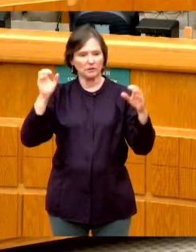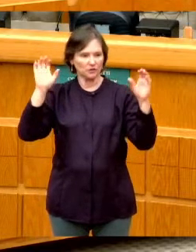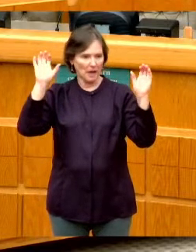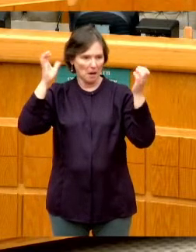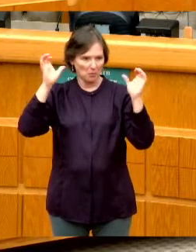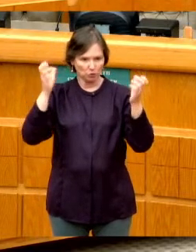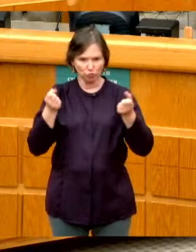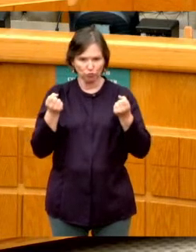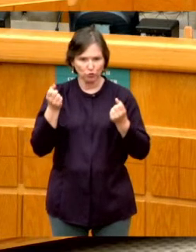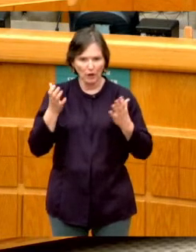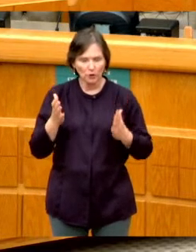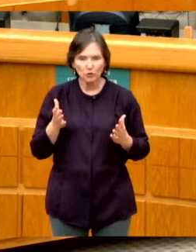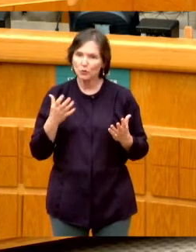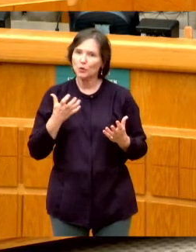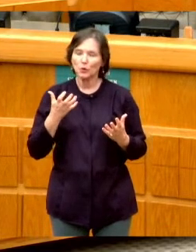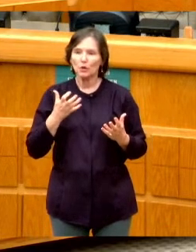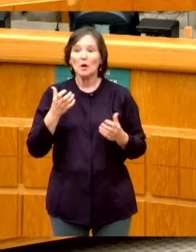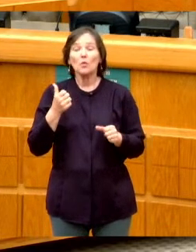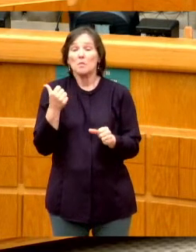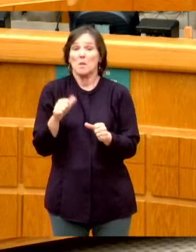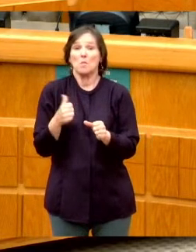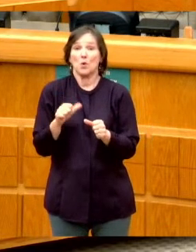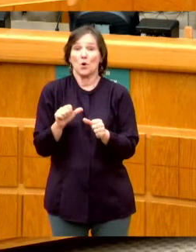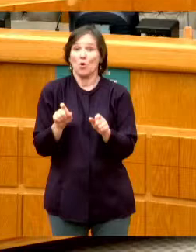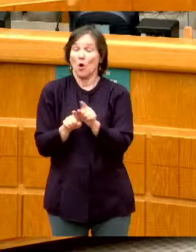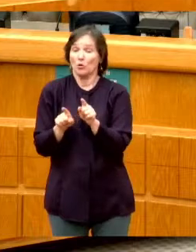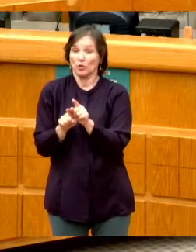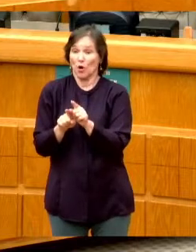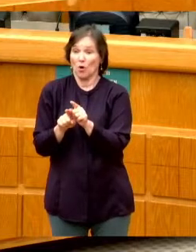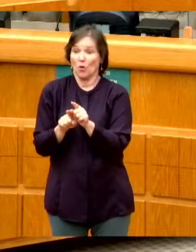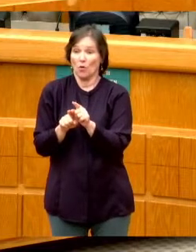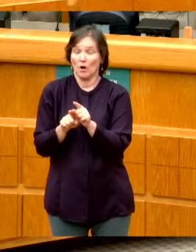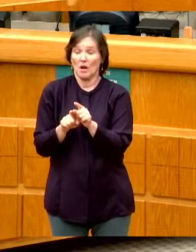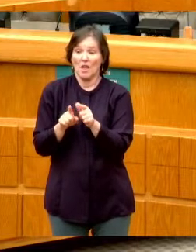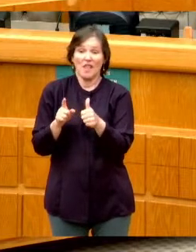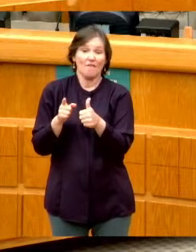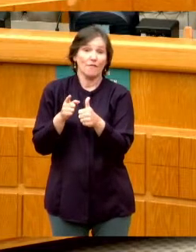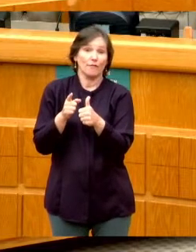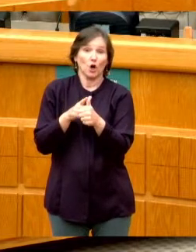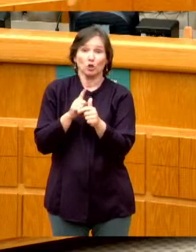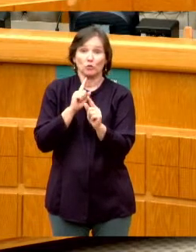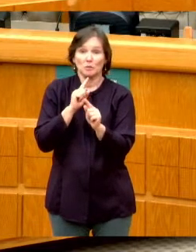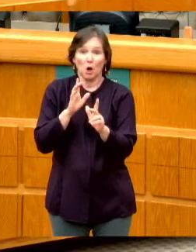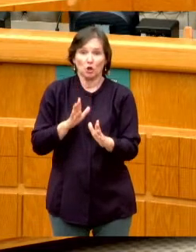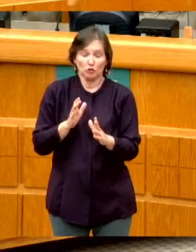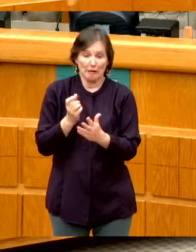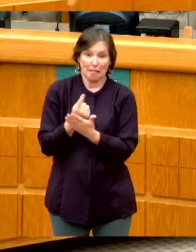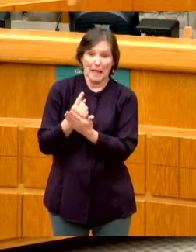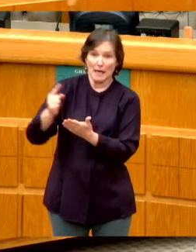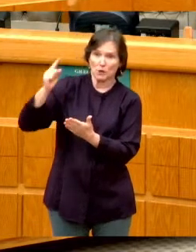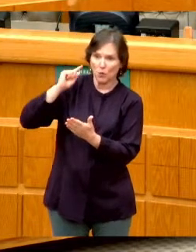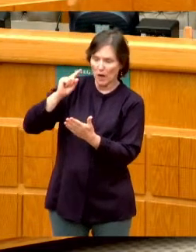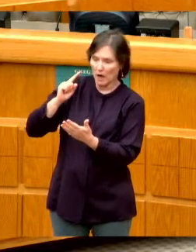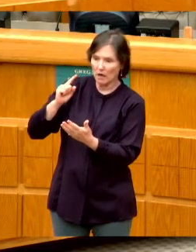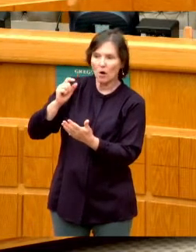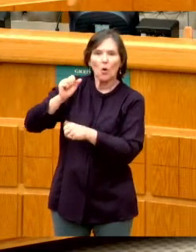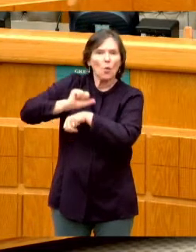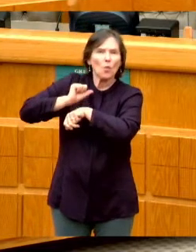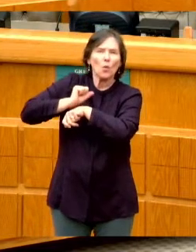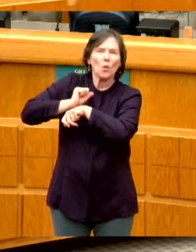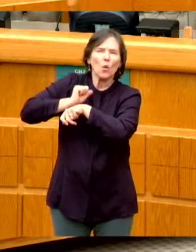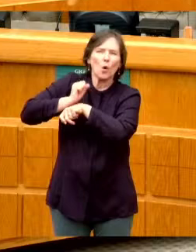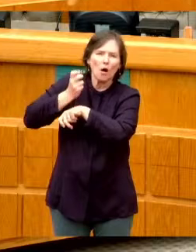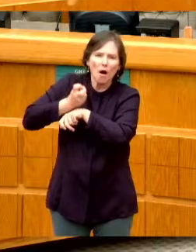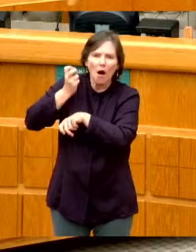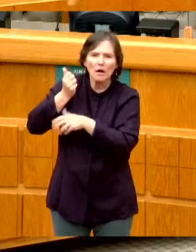respond to that winter weather crisis that we're still, quite frankly, living the aftermath of. We've also had tremendous support from volunteers.